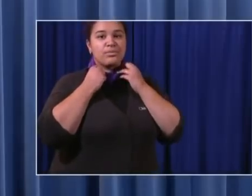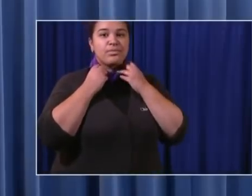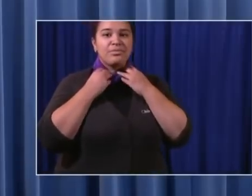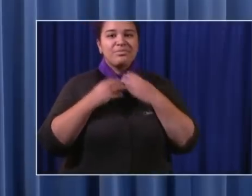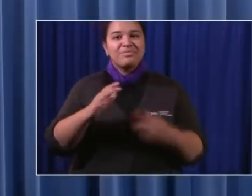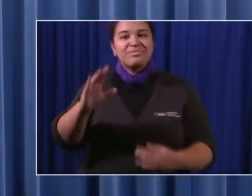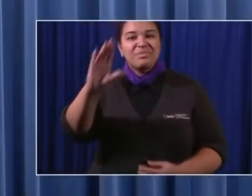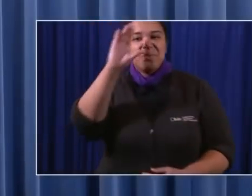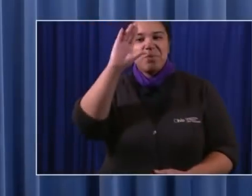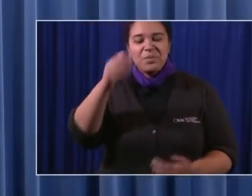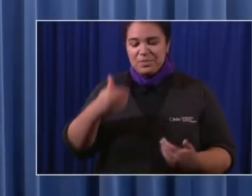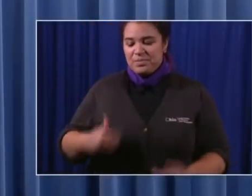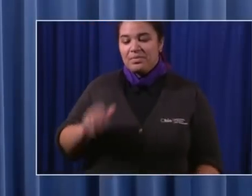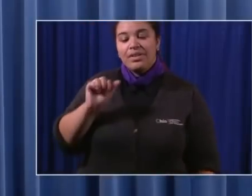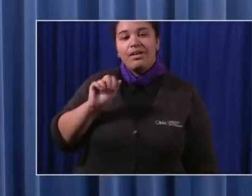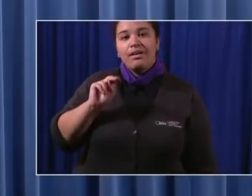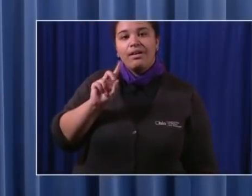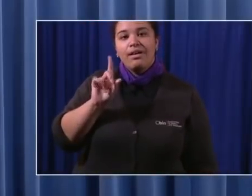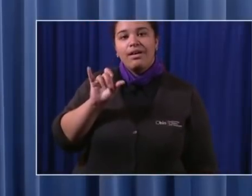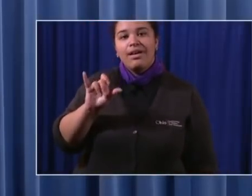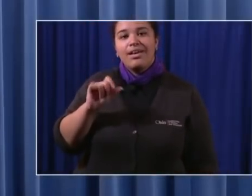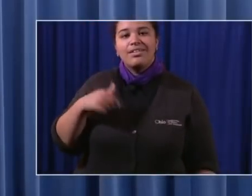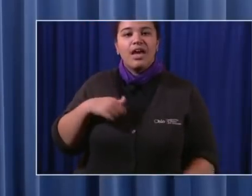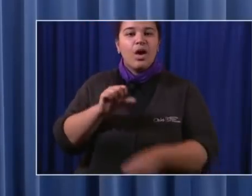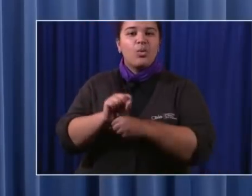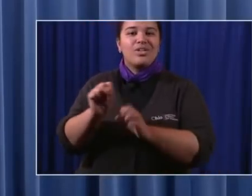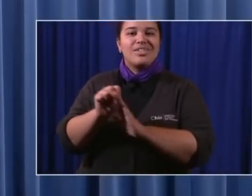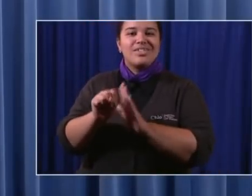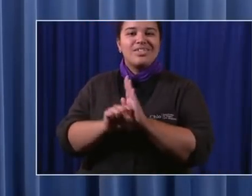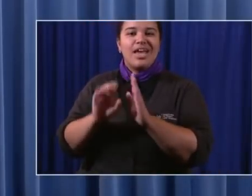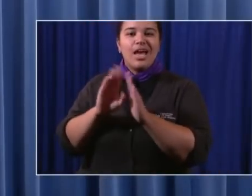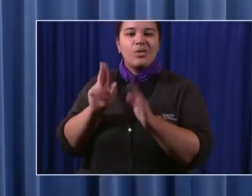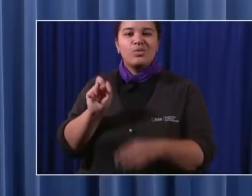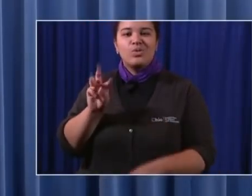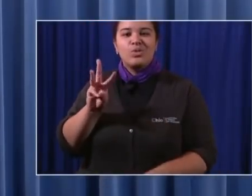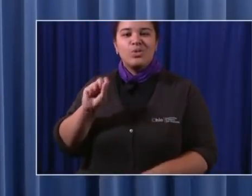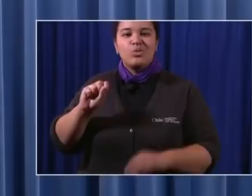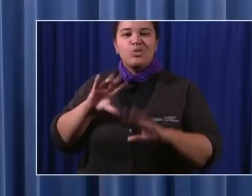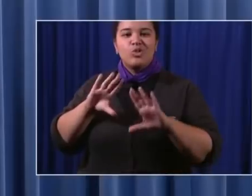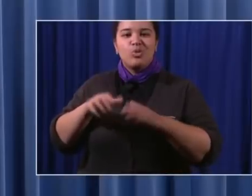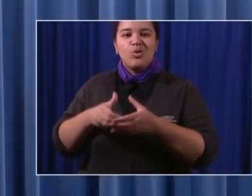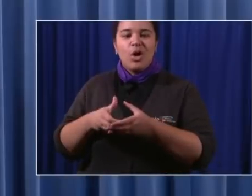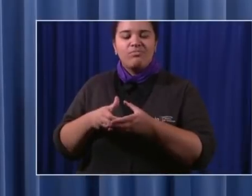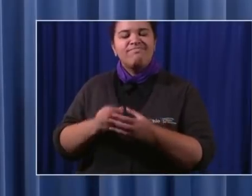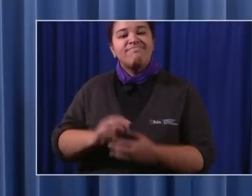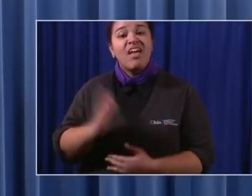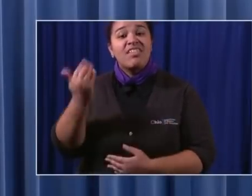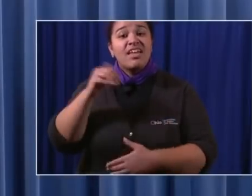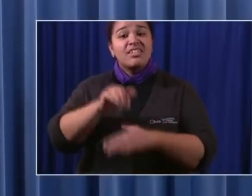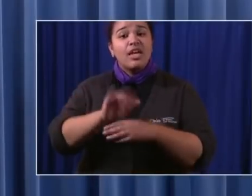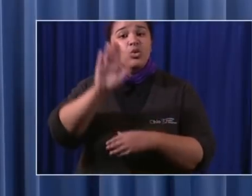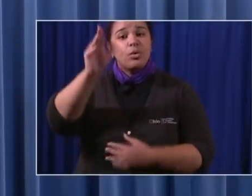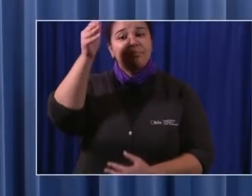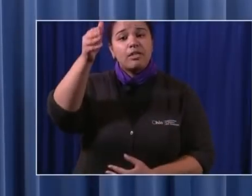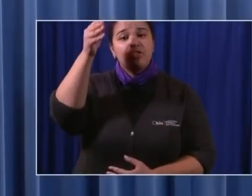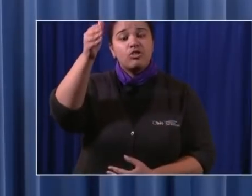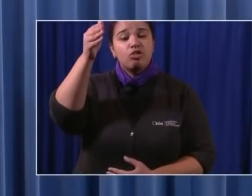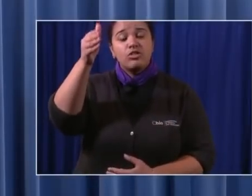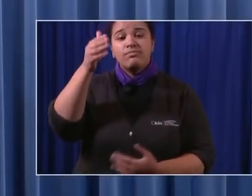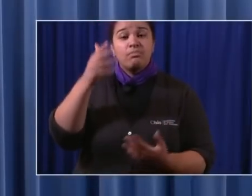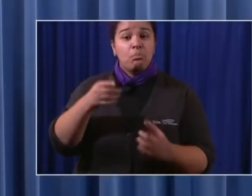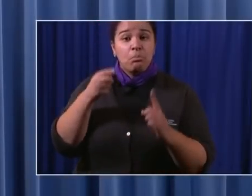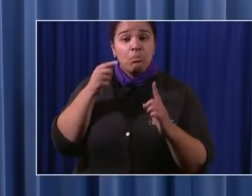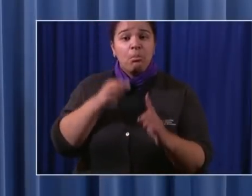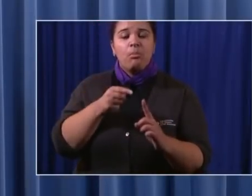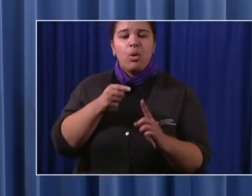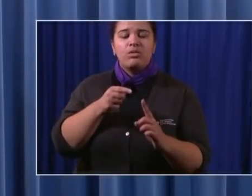Hi, Governor. Andy Chow with Ohio Public Radio and Television State House News Bureau. Your message last night was about pleading with people to